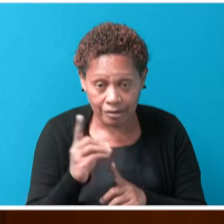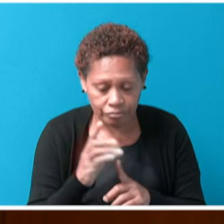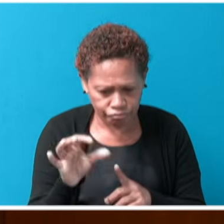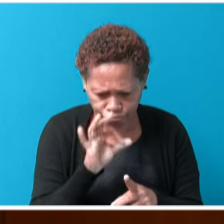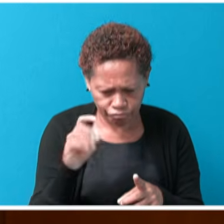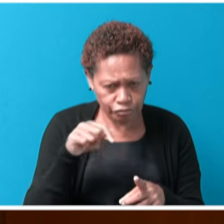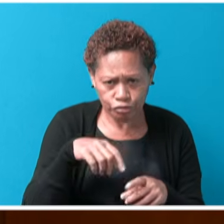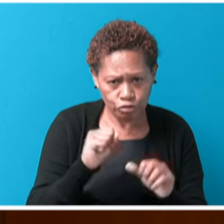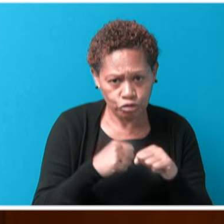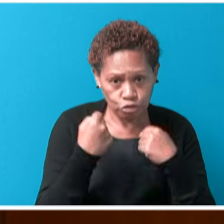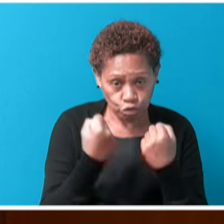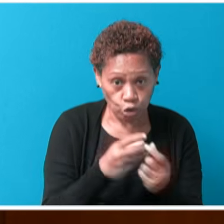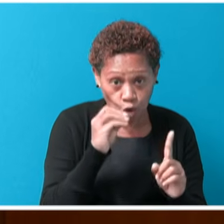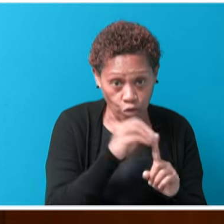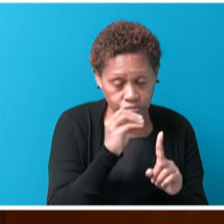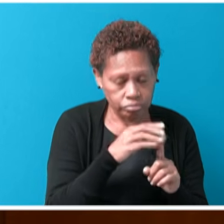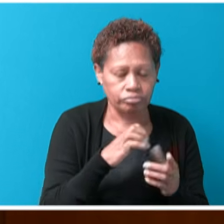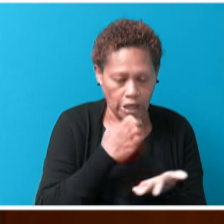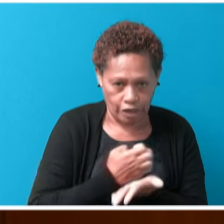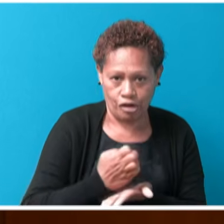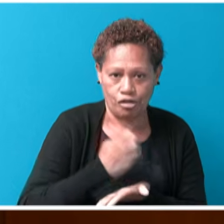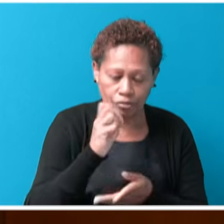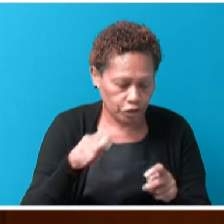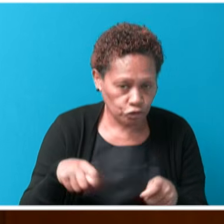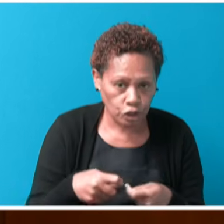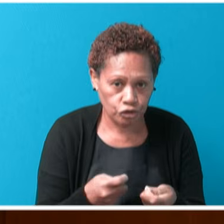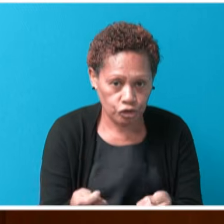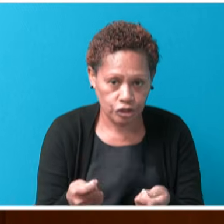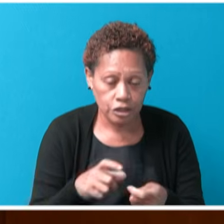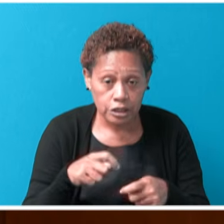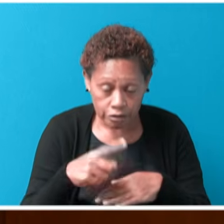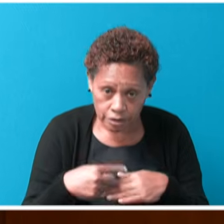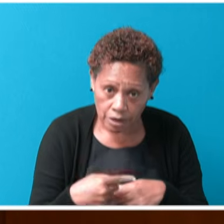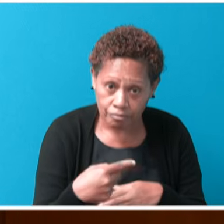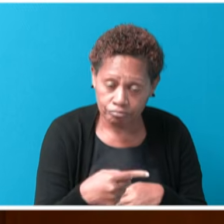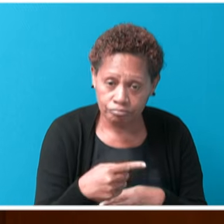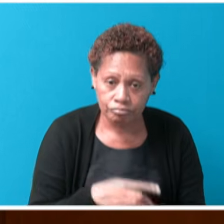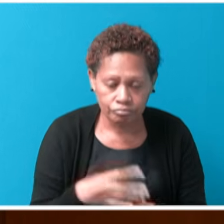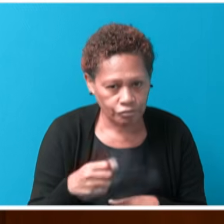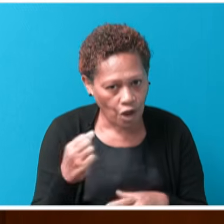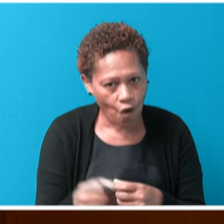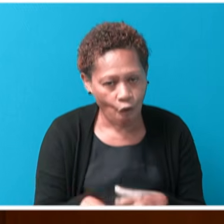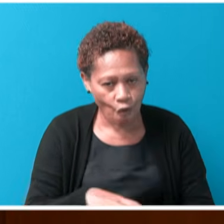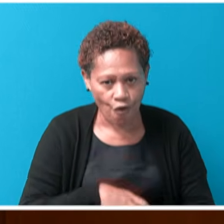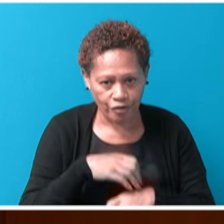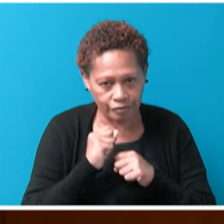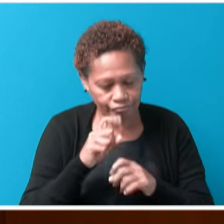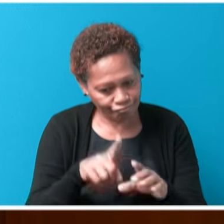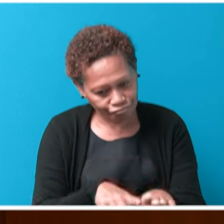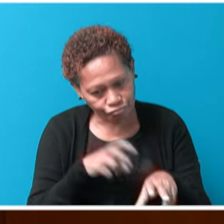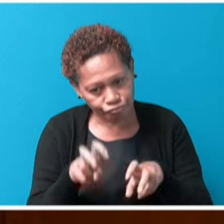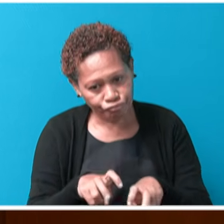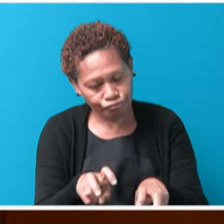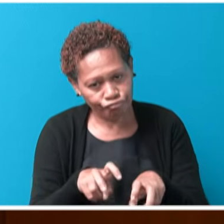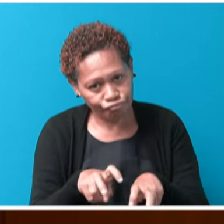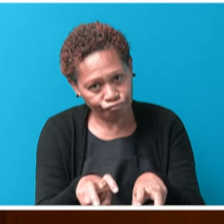objective, it is an economic strategy. Stability, investor confidence, and long-term growth are